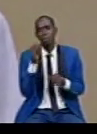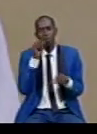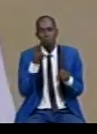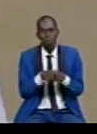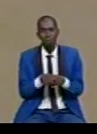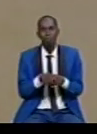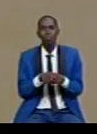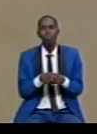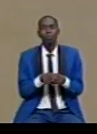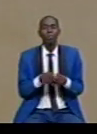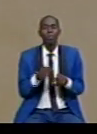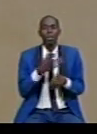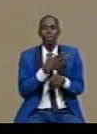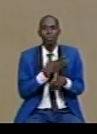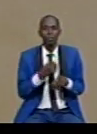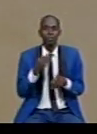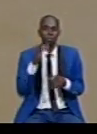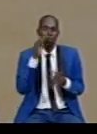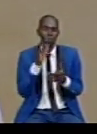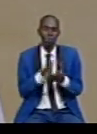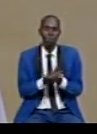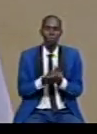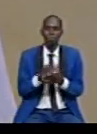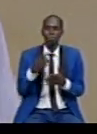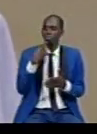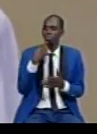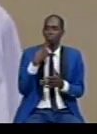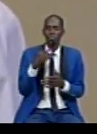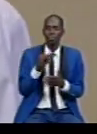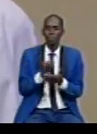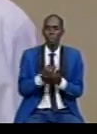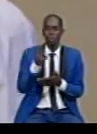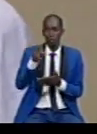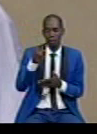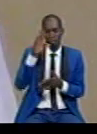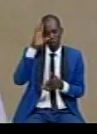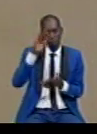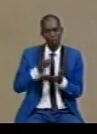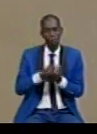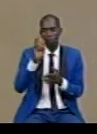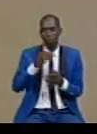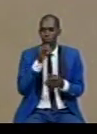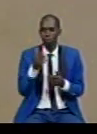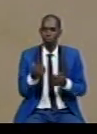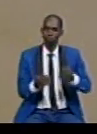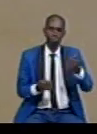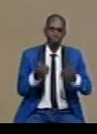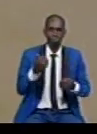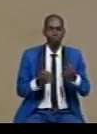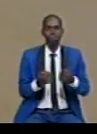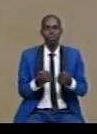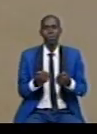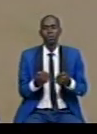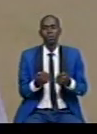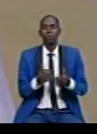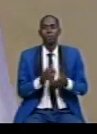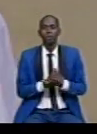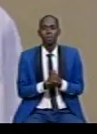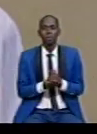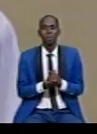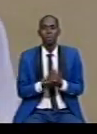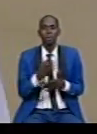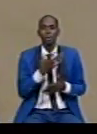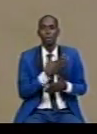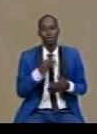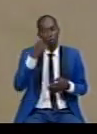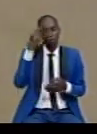before my wife objected that I should not drive. She knows that driving is my hobby. And